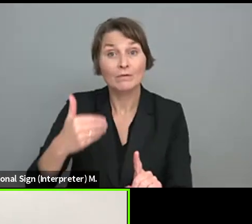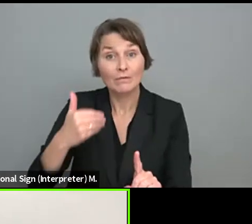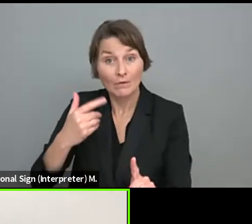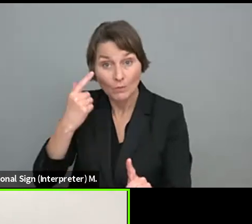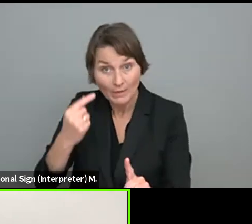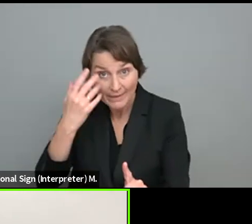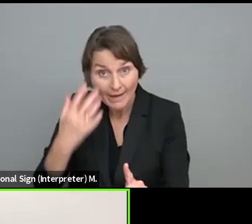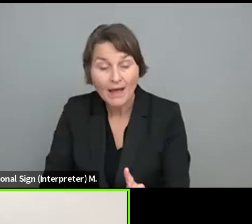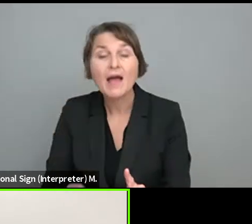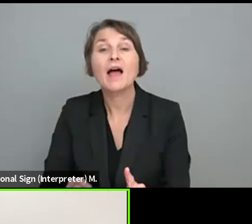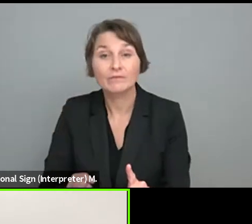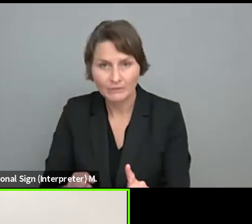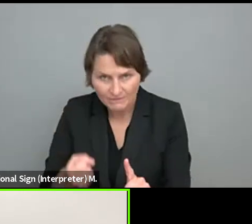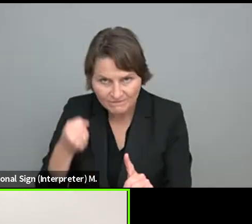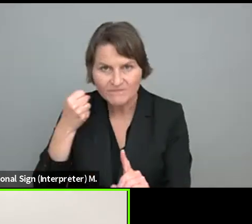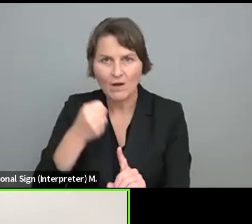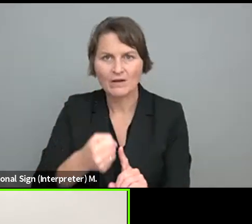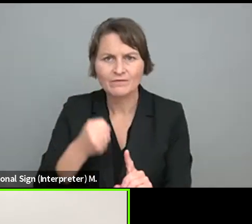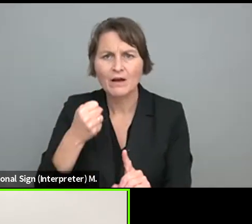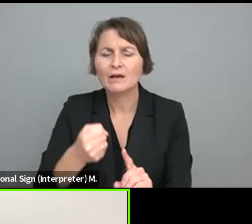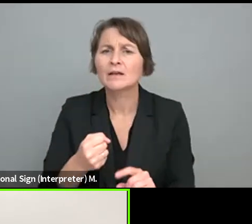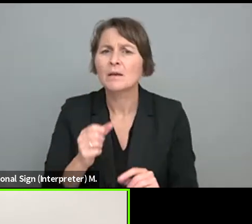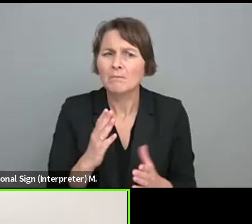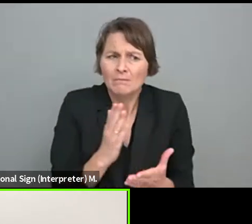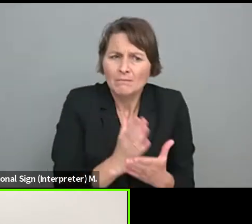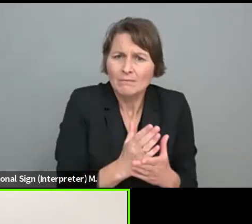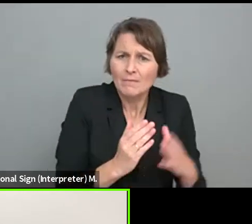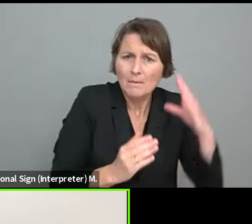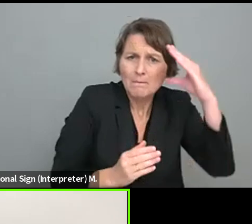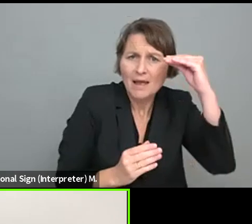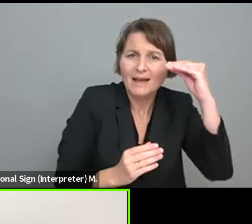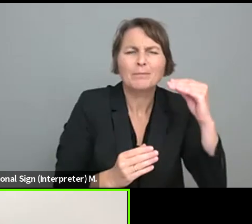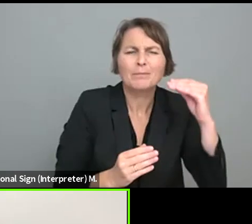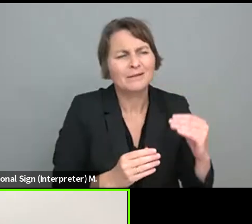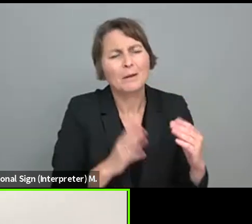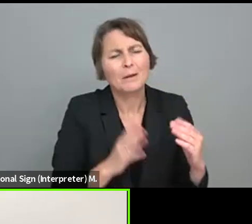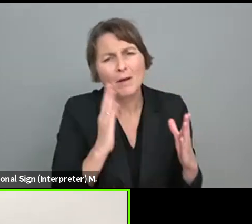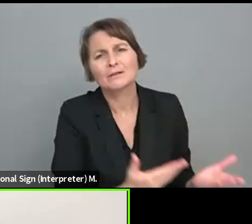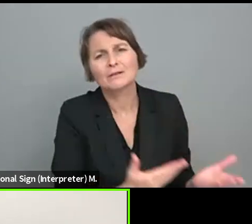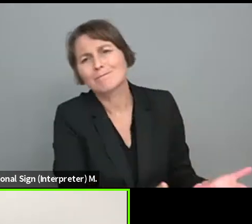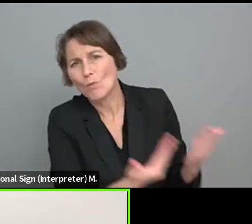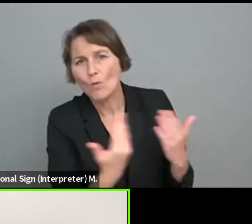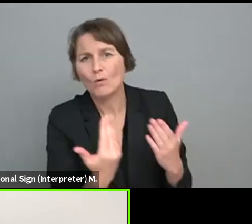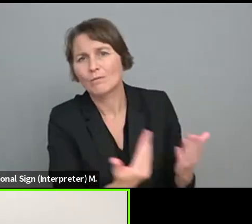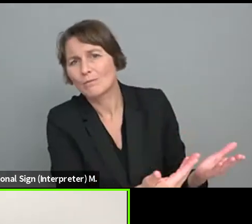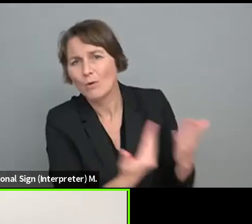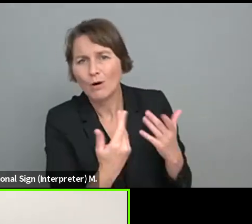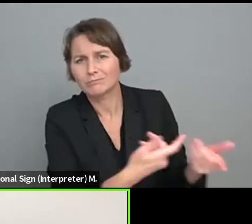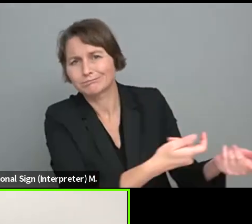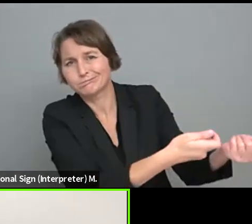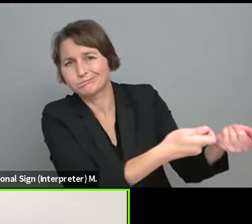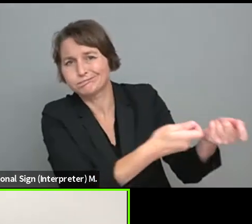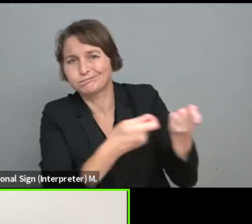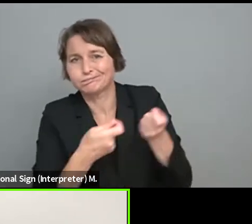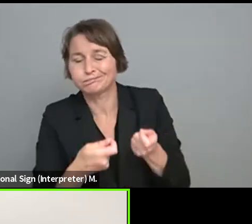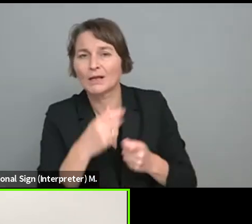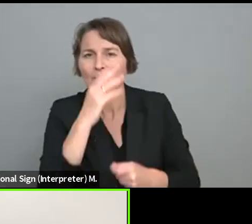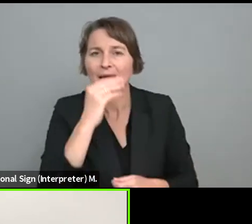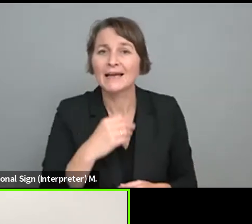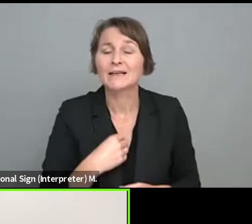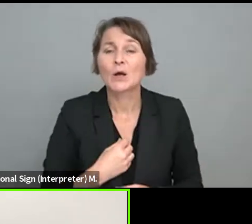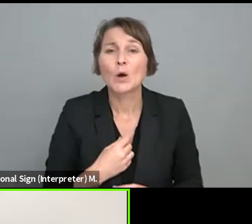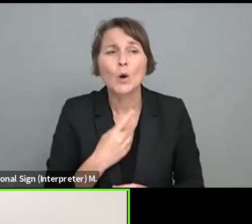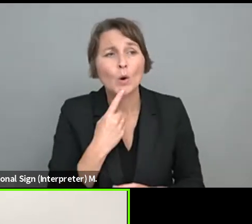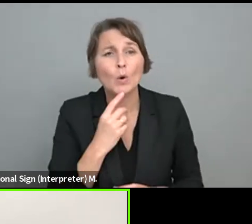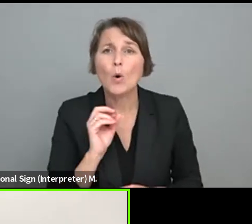And men too, but we absolutely need men to lean in much more. It can't get to the point where the only reason that you're in this fight is because